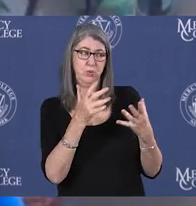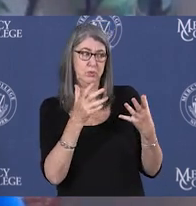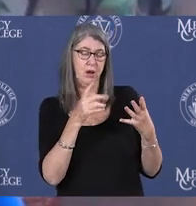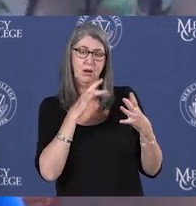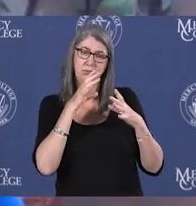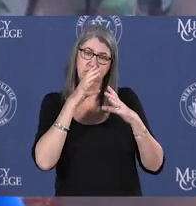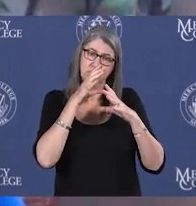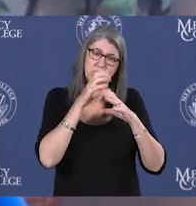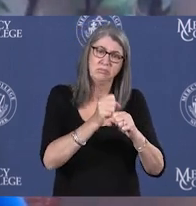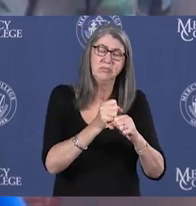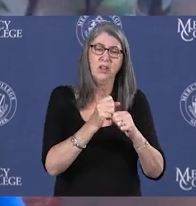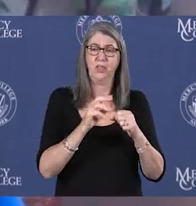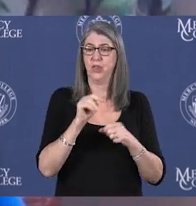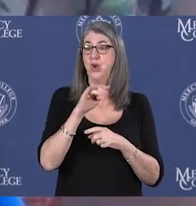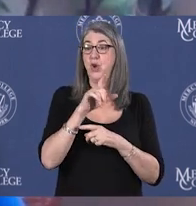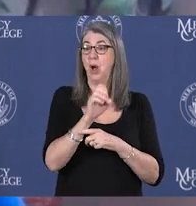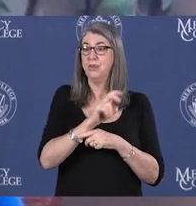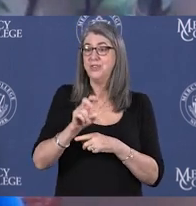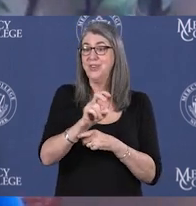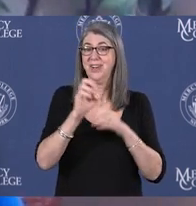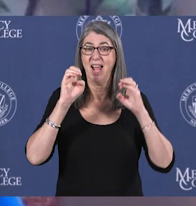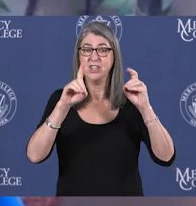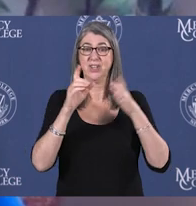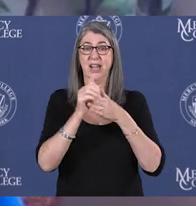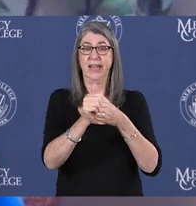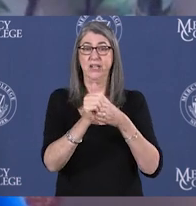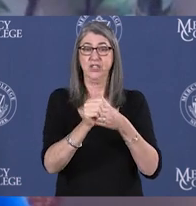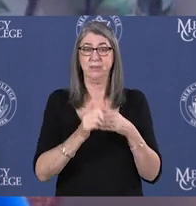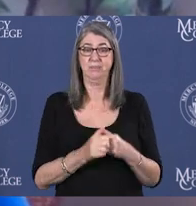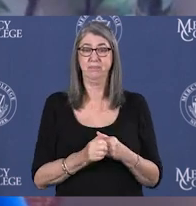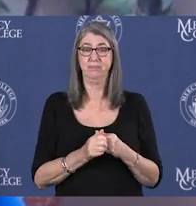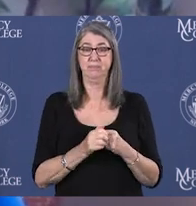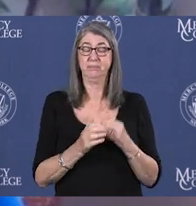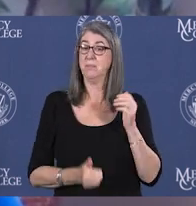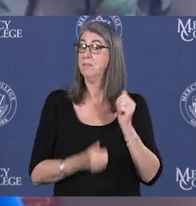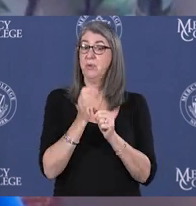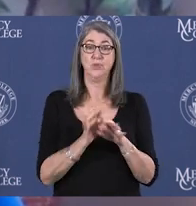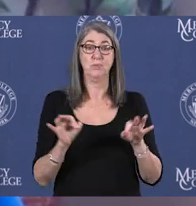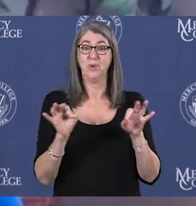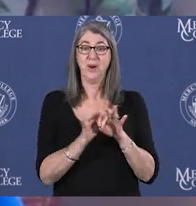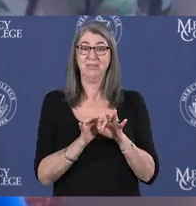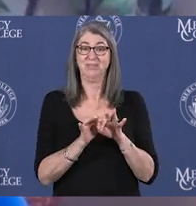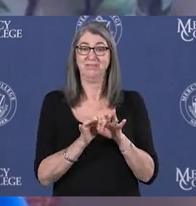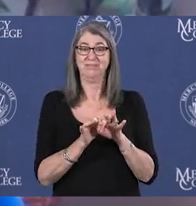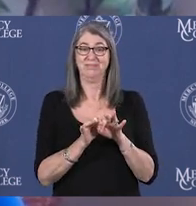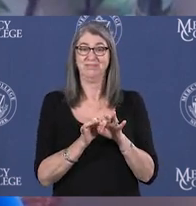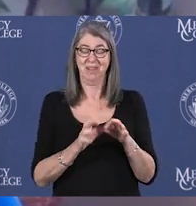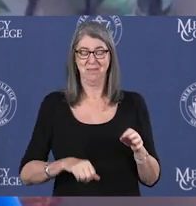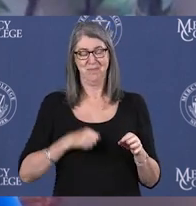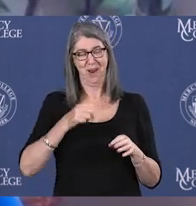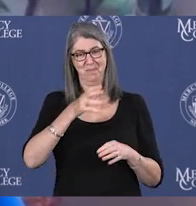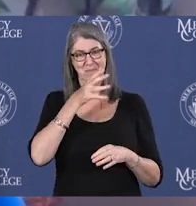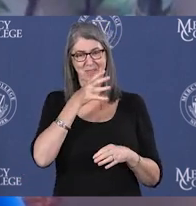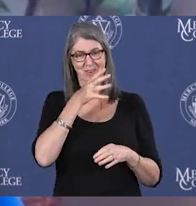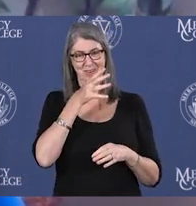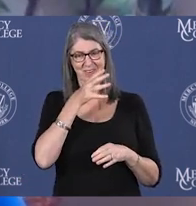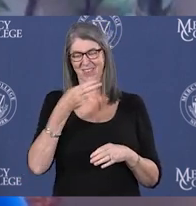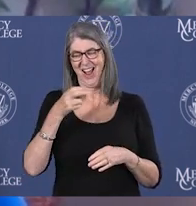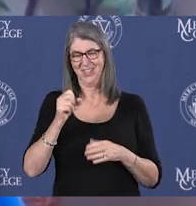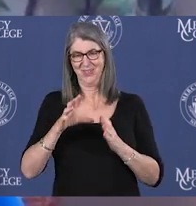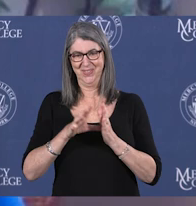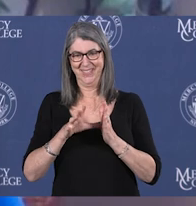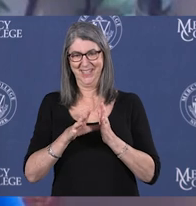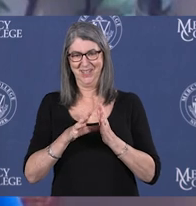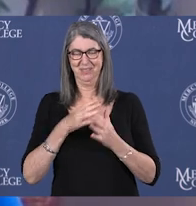the noble journey of educational leadership, and most importantly, the proud mother of a high